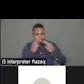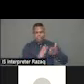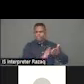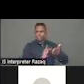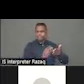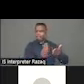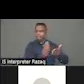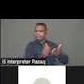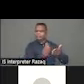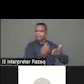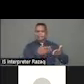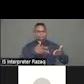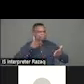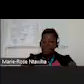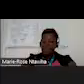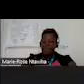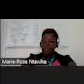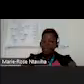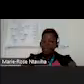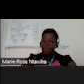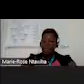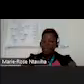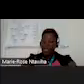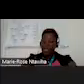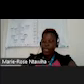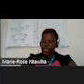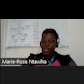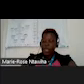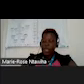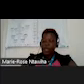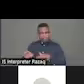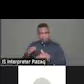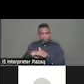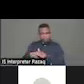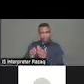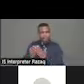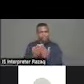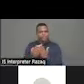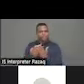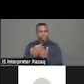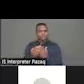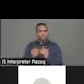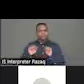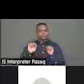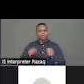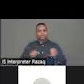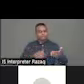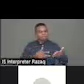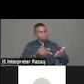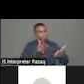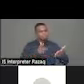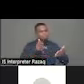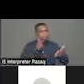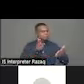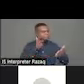enjoy the excitement of reading audiobooks, and it increases their motivation